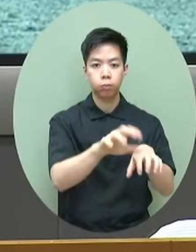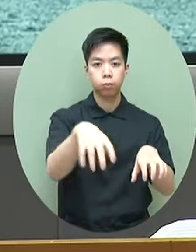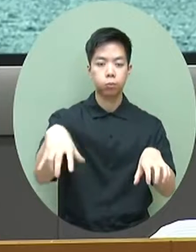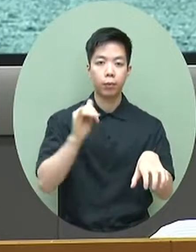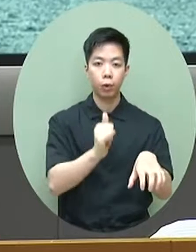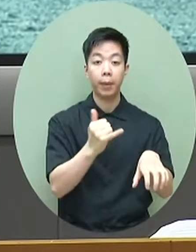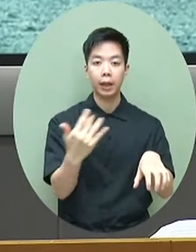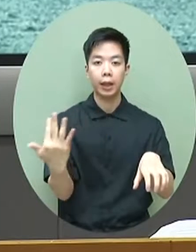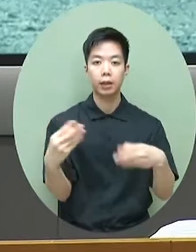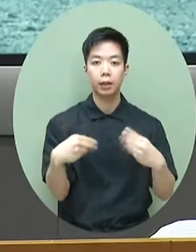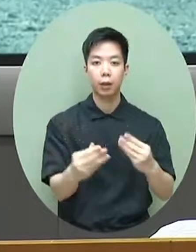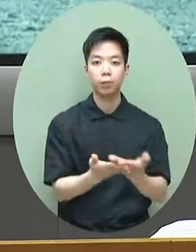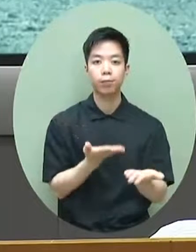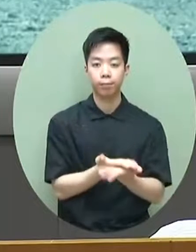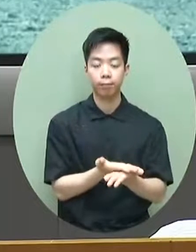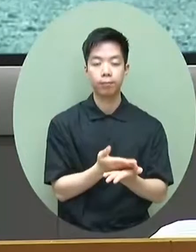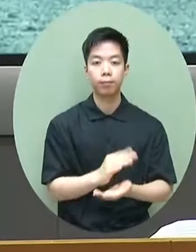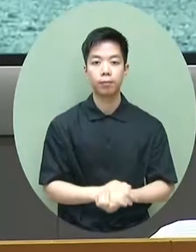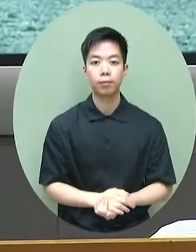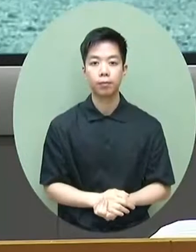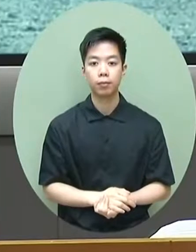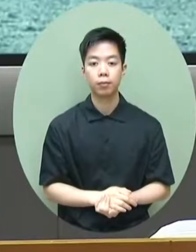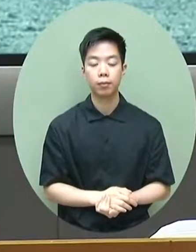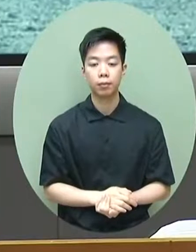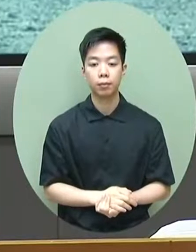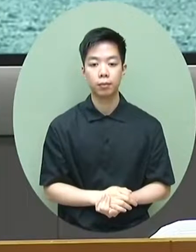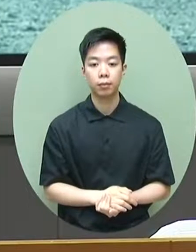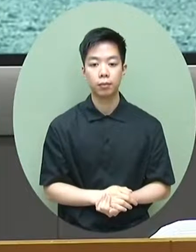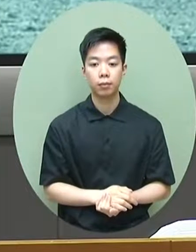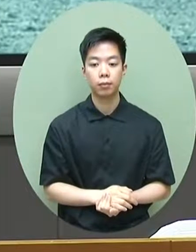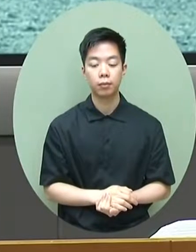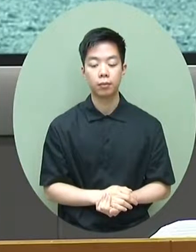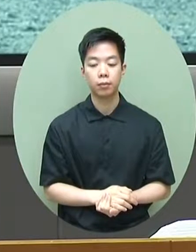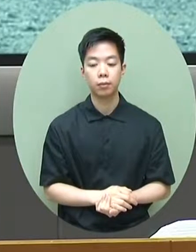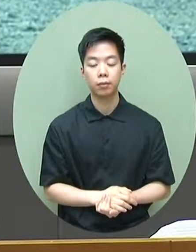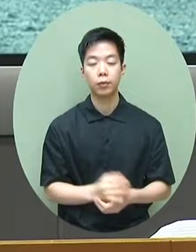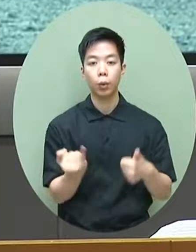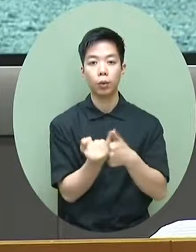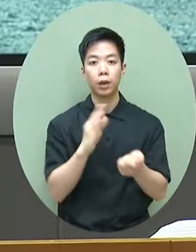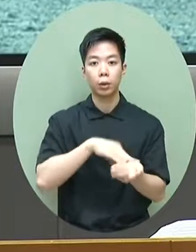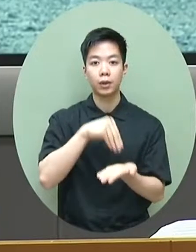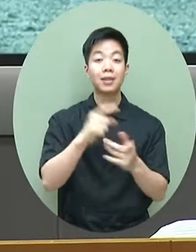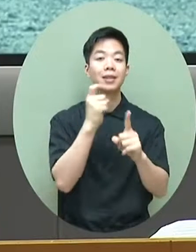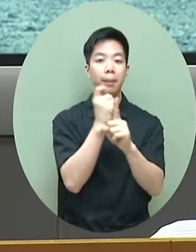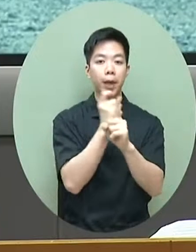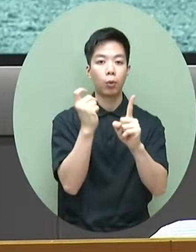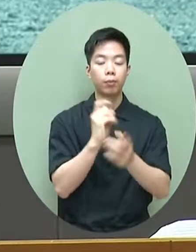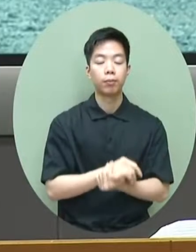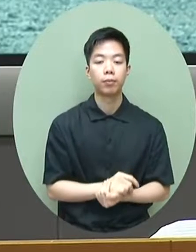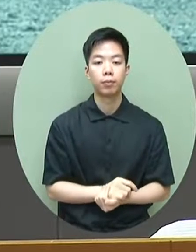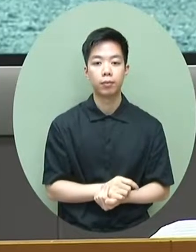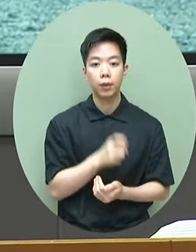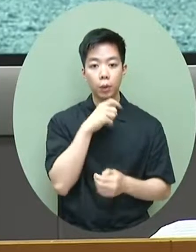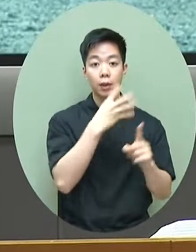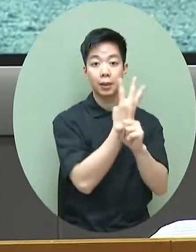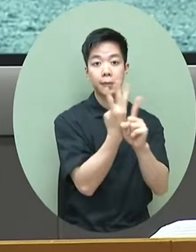resumed classes starting today, and 19 schools have reported positive cases, including 14